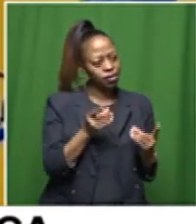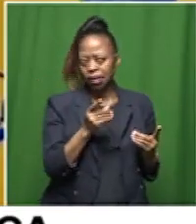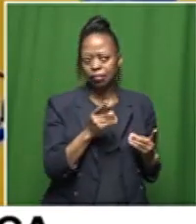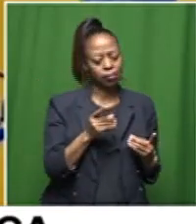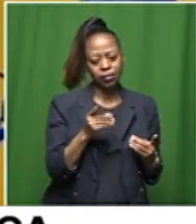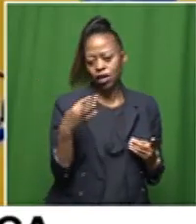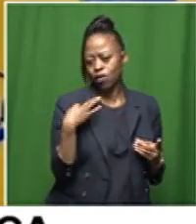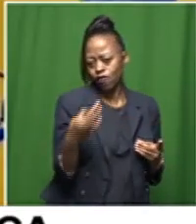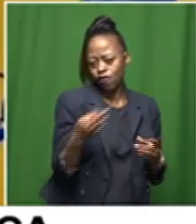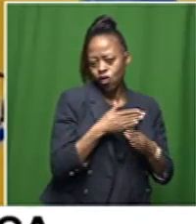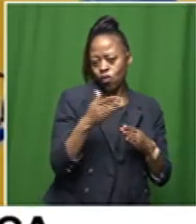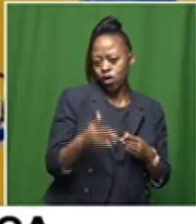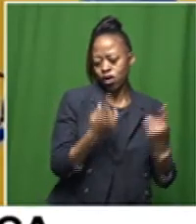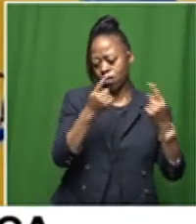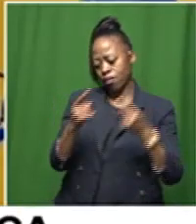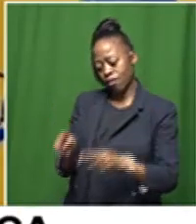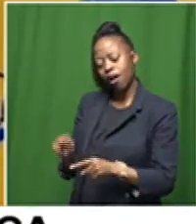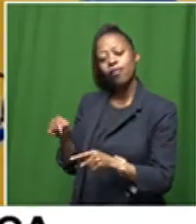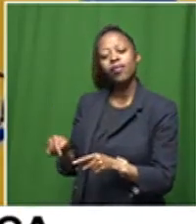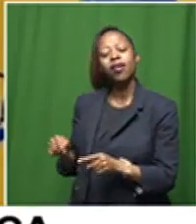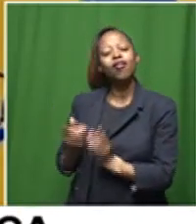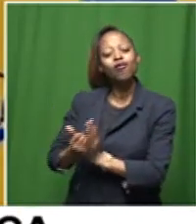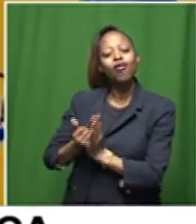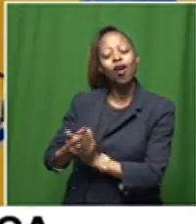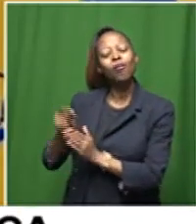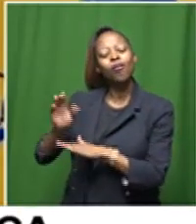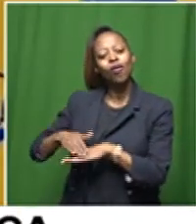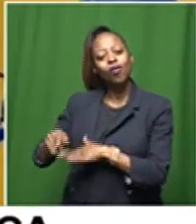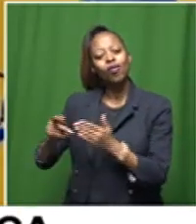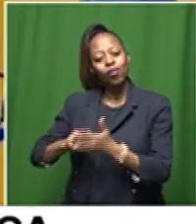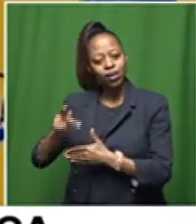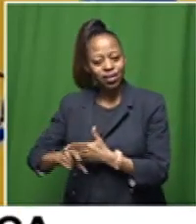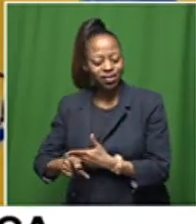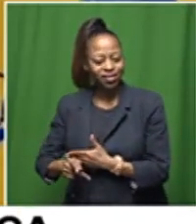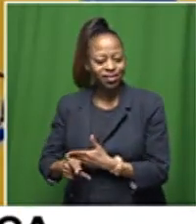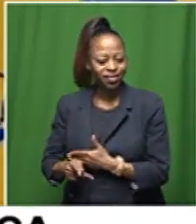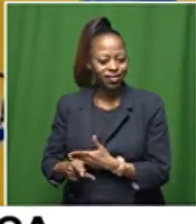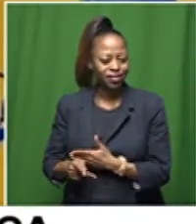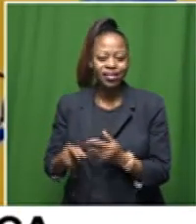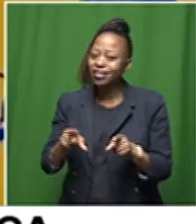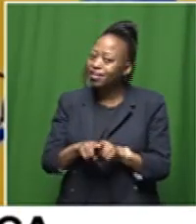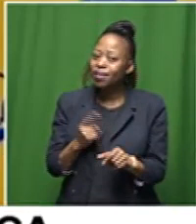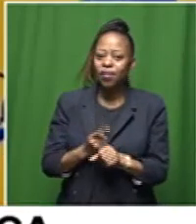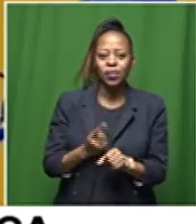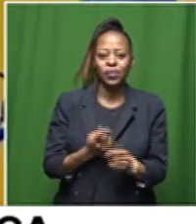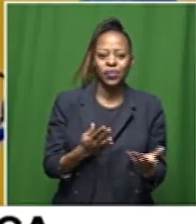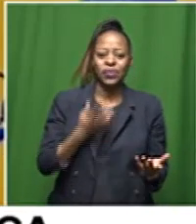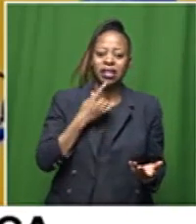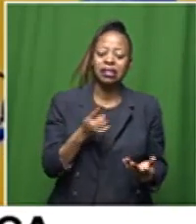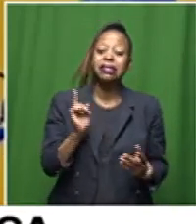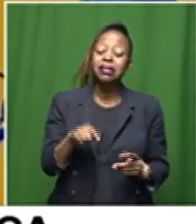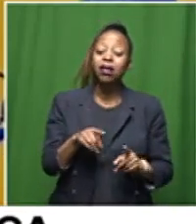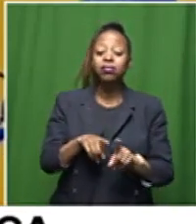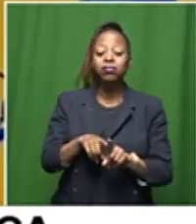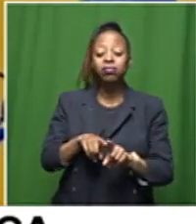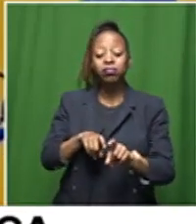give his weekend all the way from come and serve. You heard they're saying their backlog